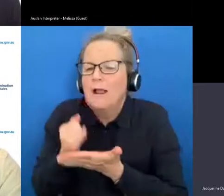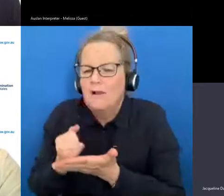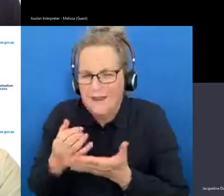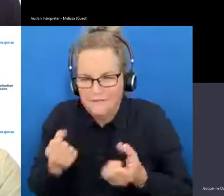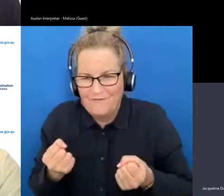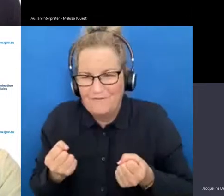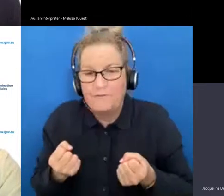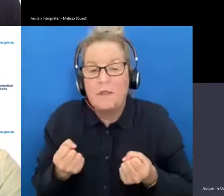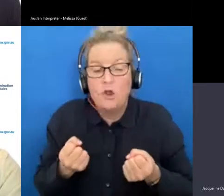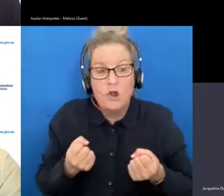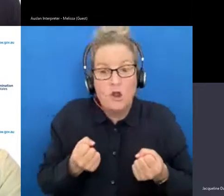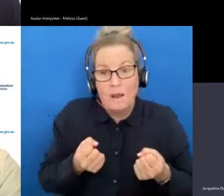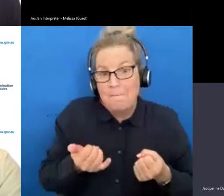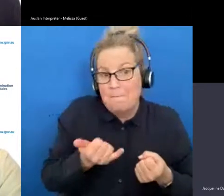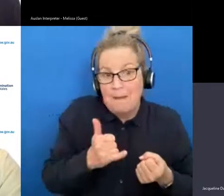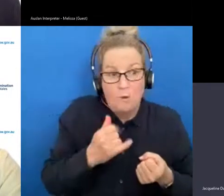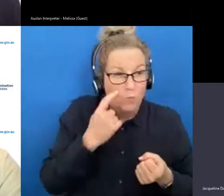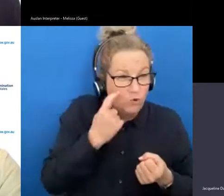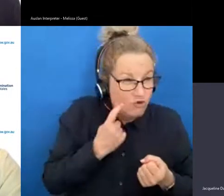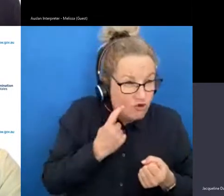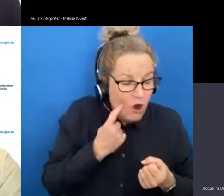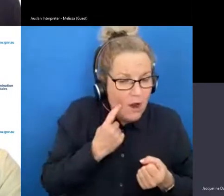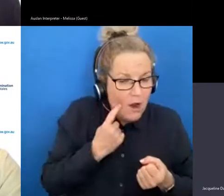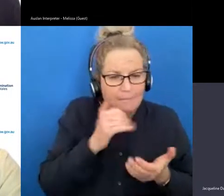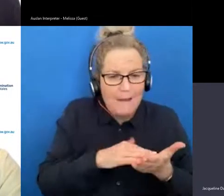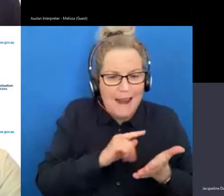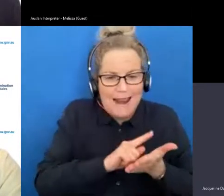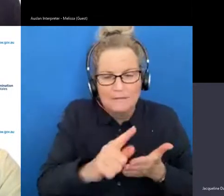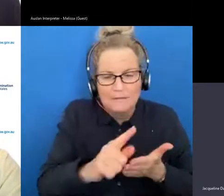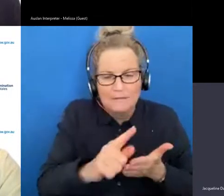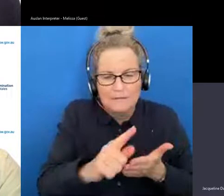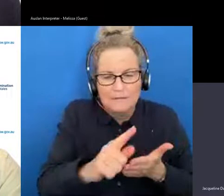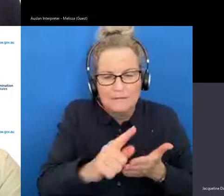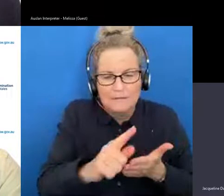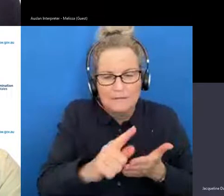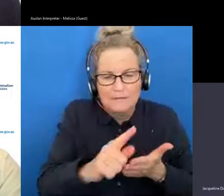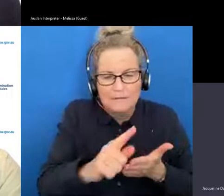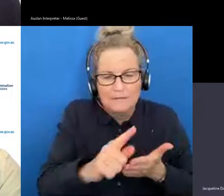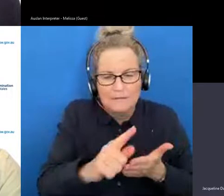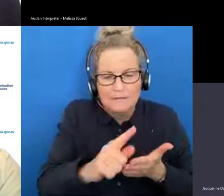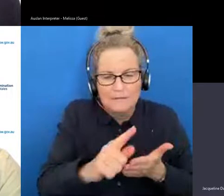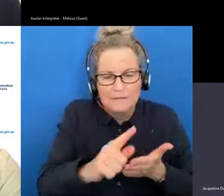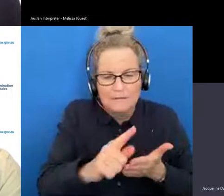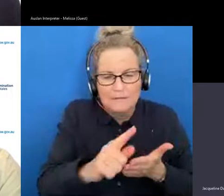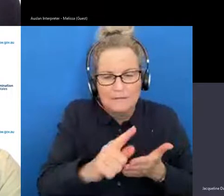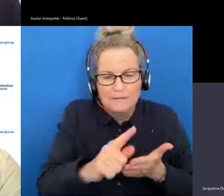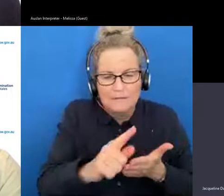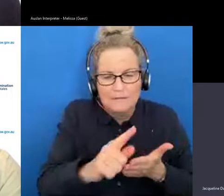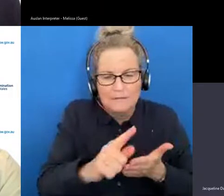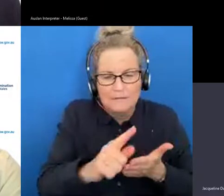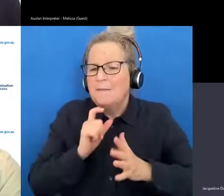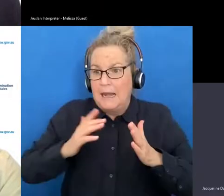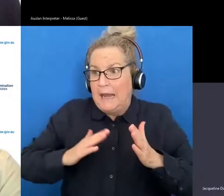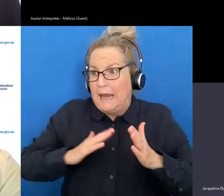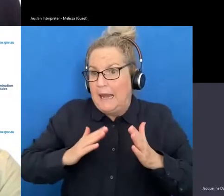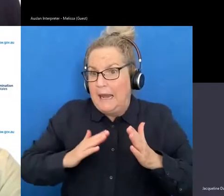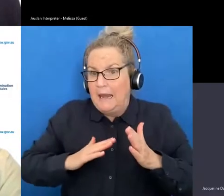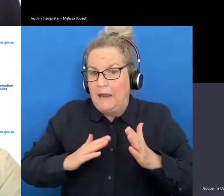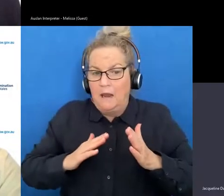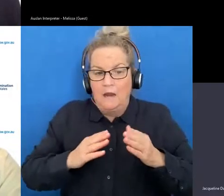now may be not what I need in 6 months' time because, you know, there is a fluidity sometimes and a changing need to